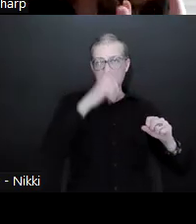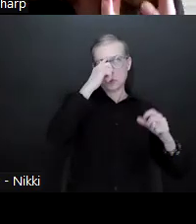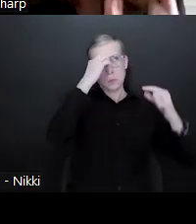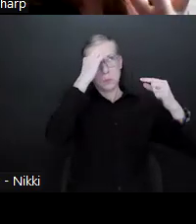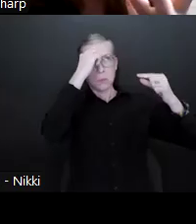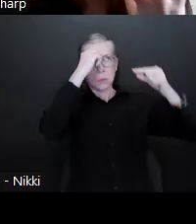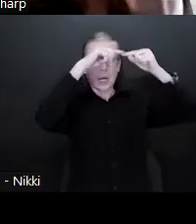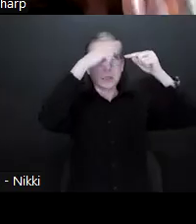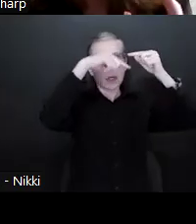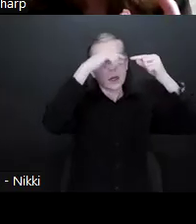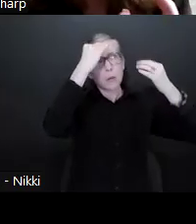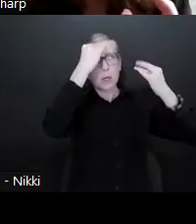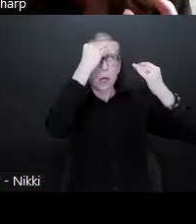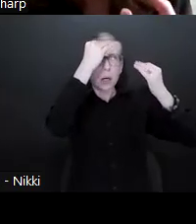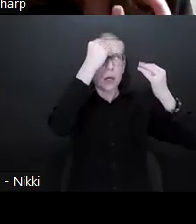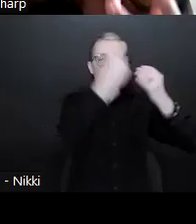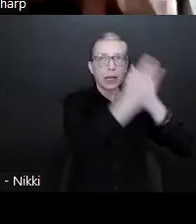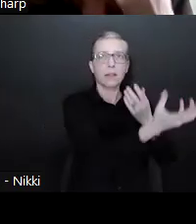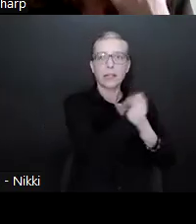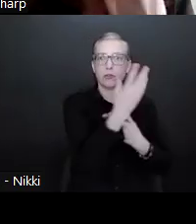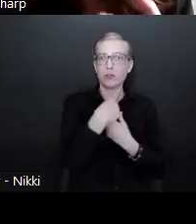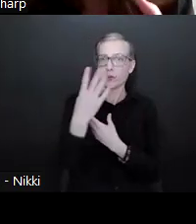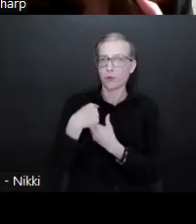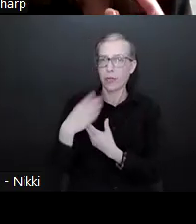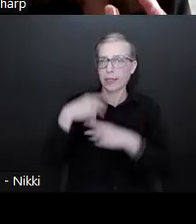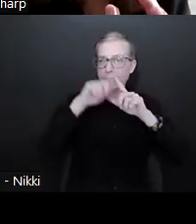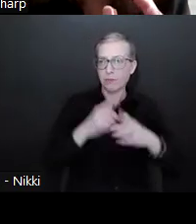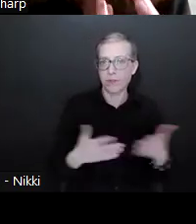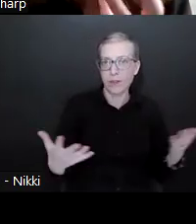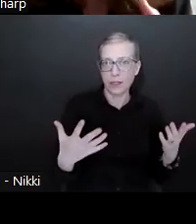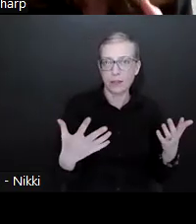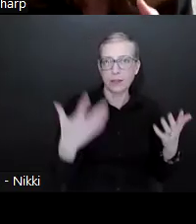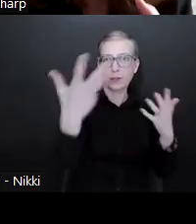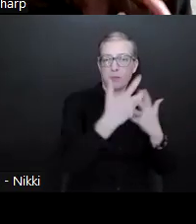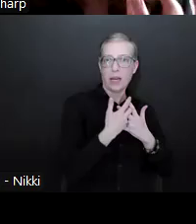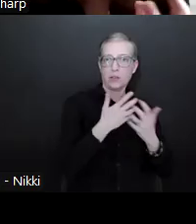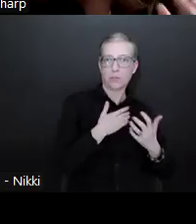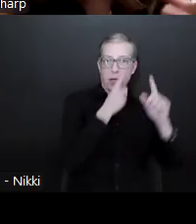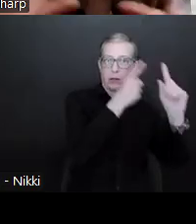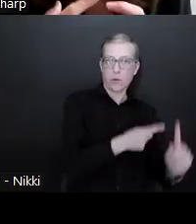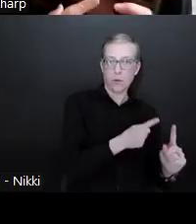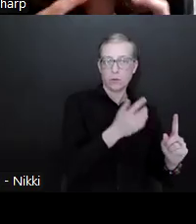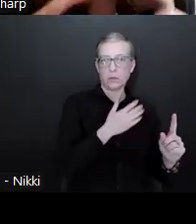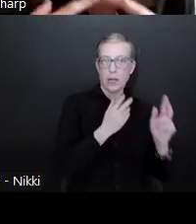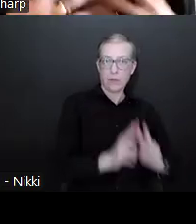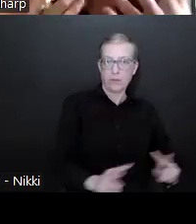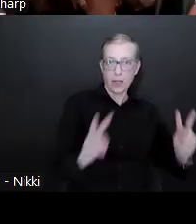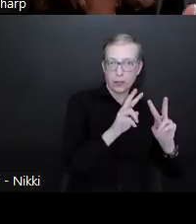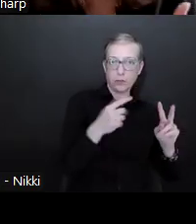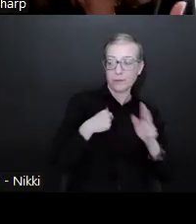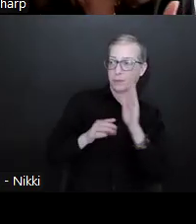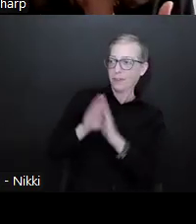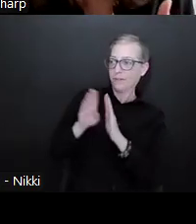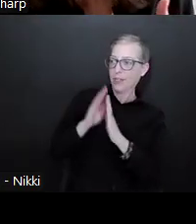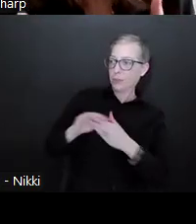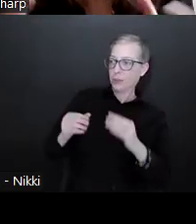I am from a trait perspective with my goals and values, building the story of who I am and who I want